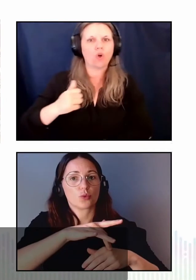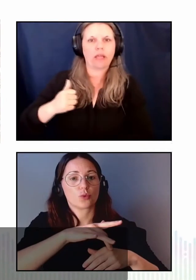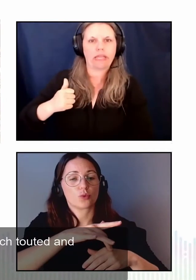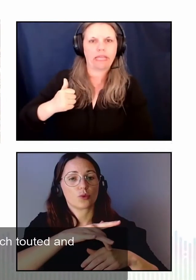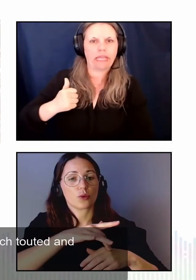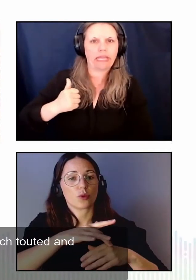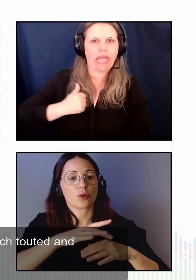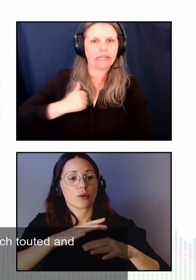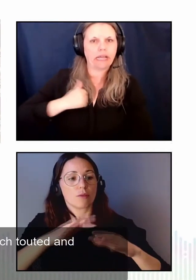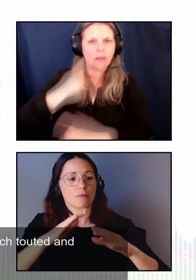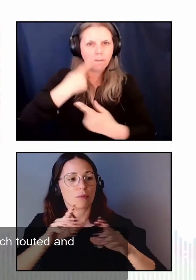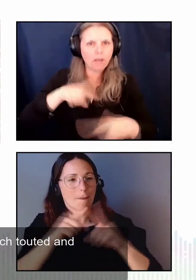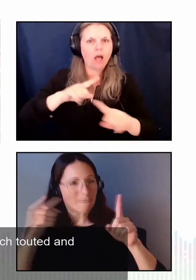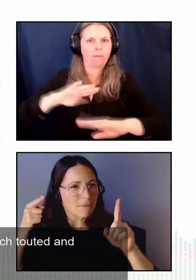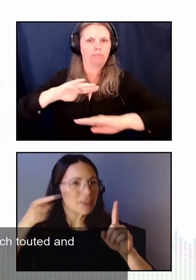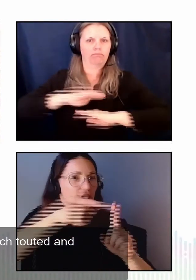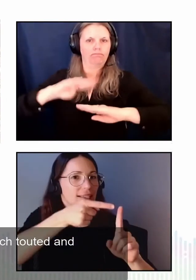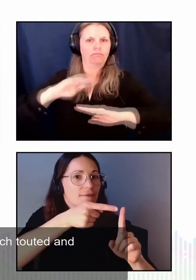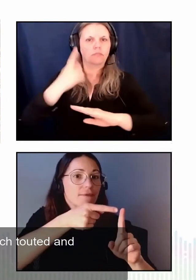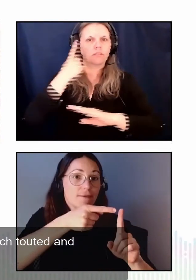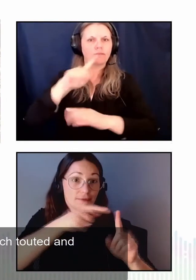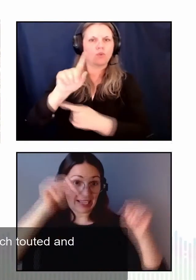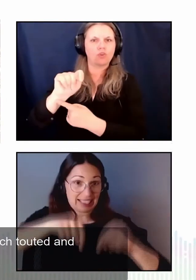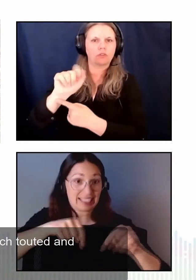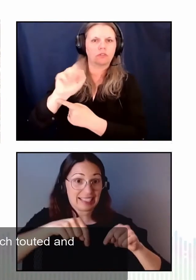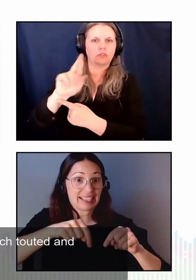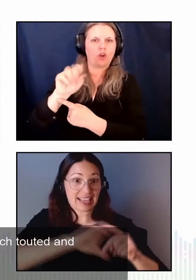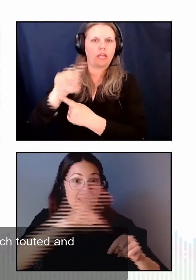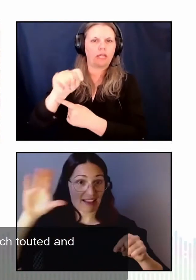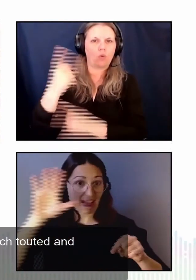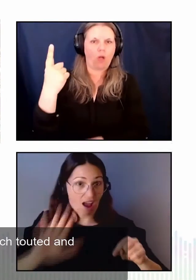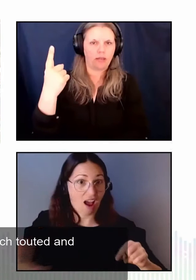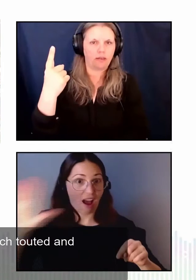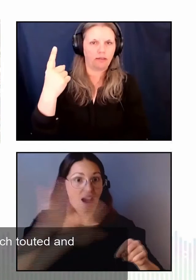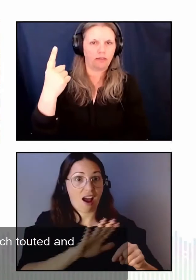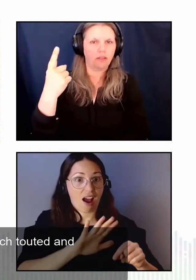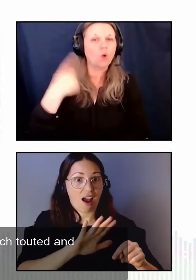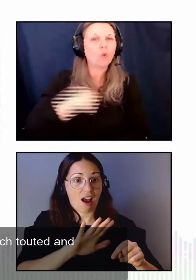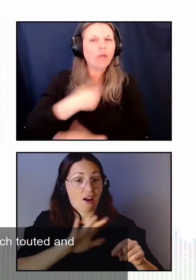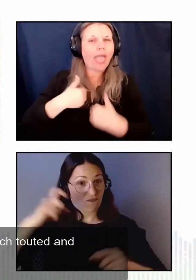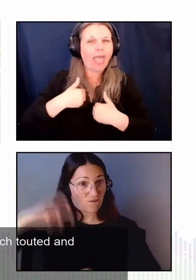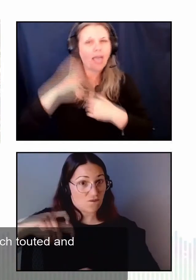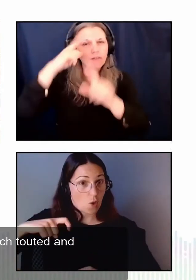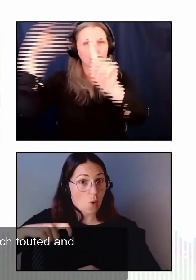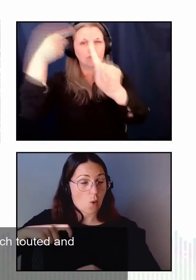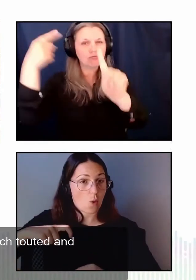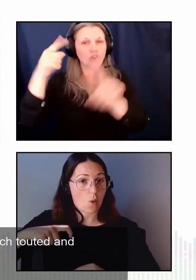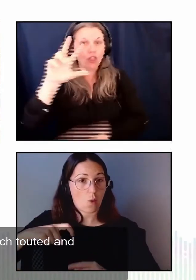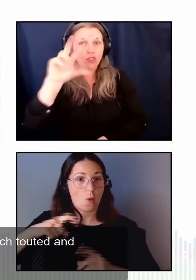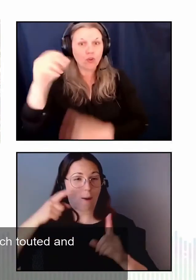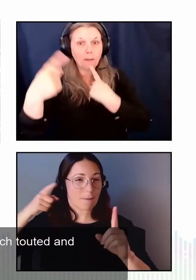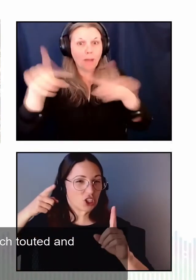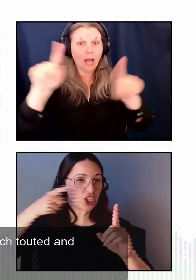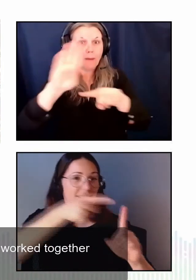target 1. You know, we have this target of 30 by 30, and it's much touted and